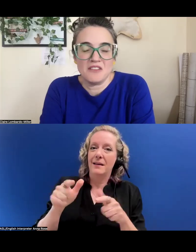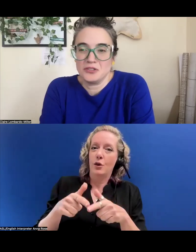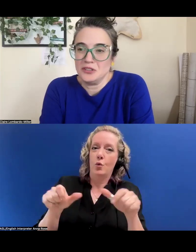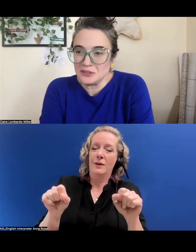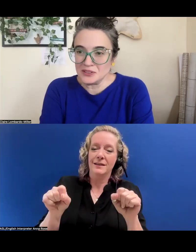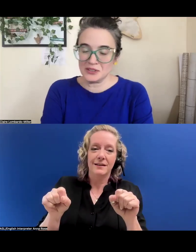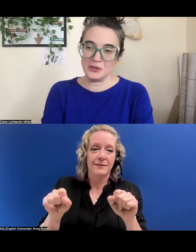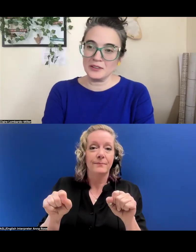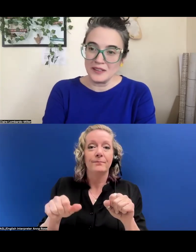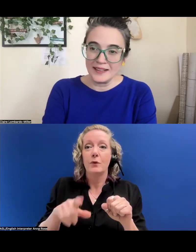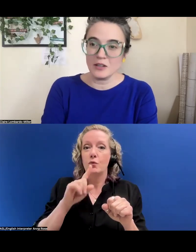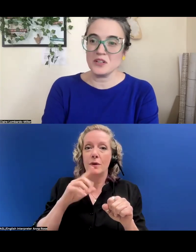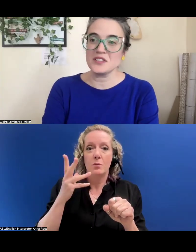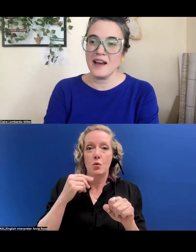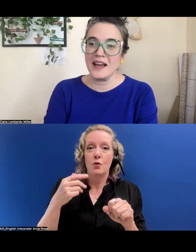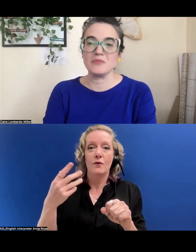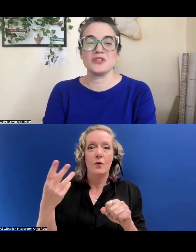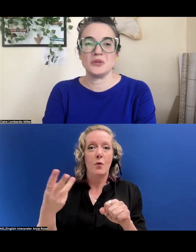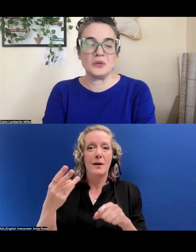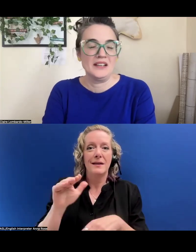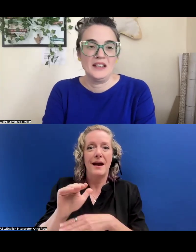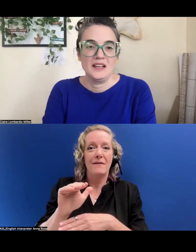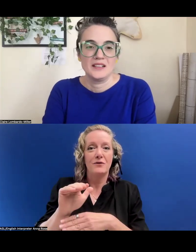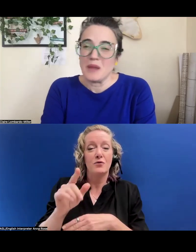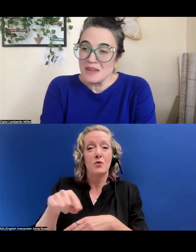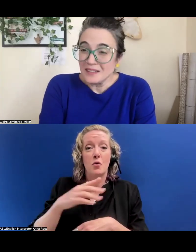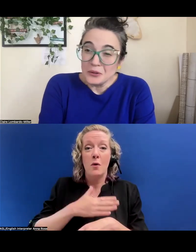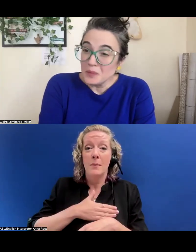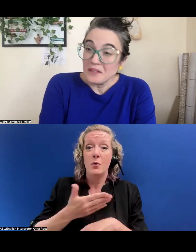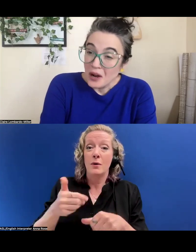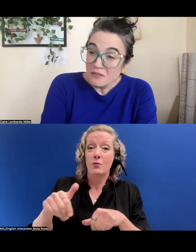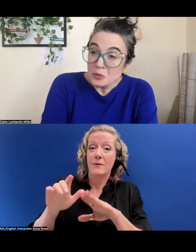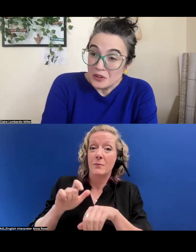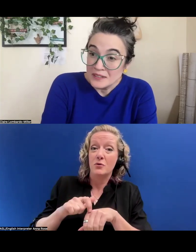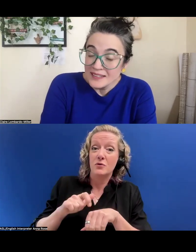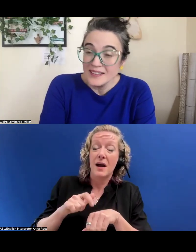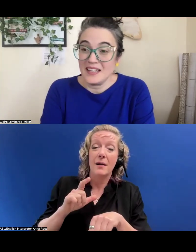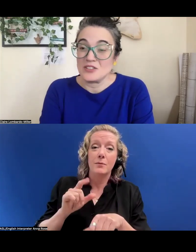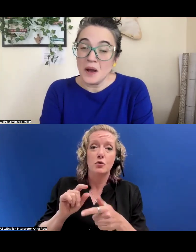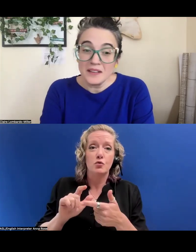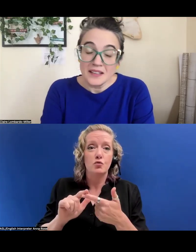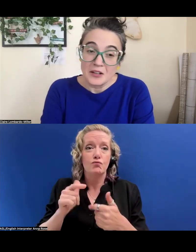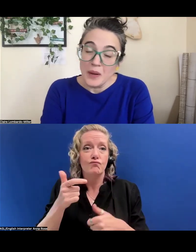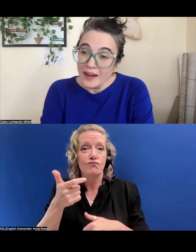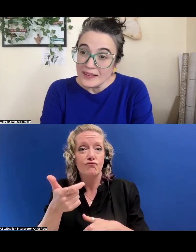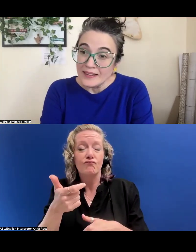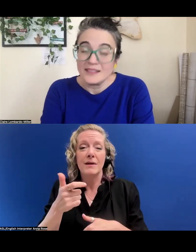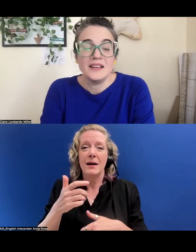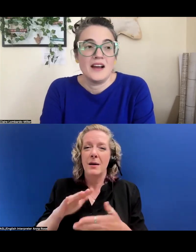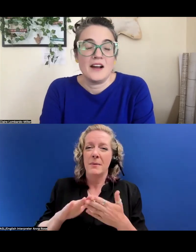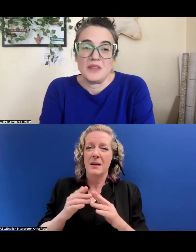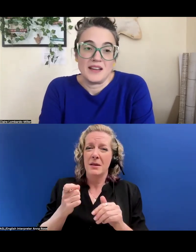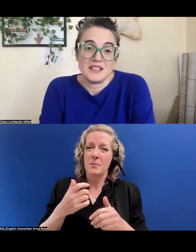Wednesday afternoon, to agree to give up your time to maybe get a little bit uncomfortable in talking and